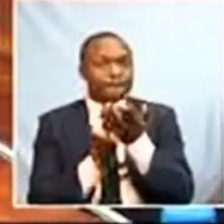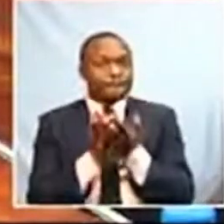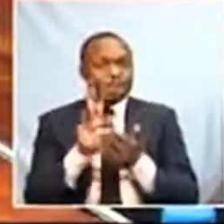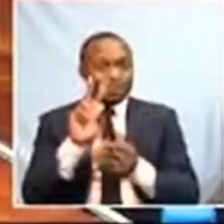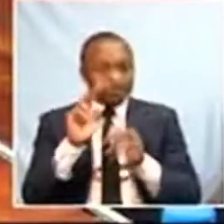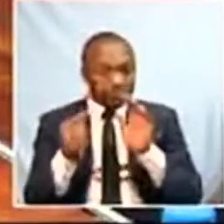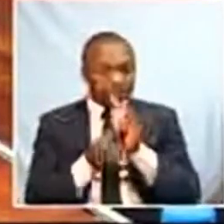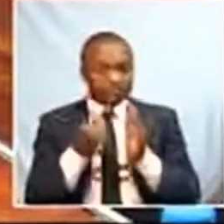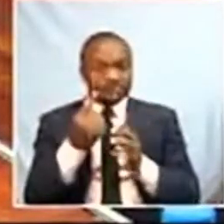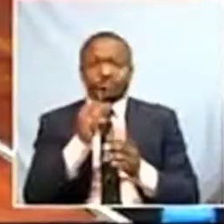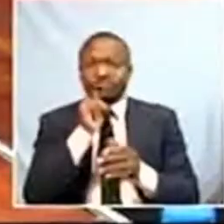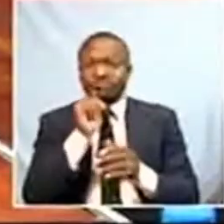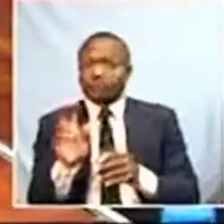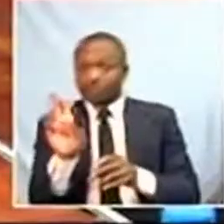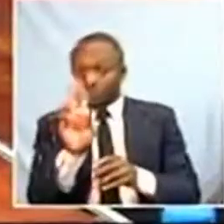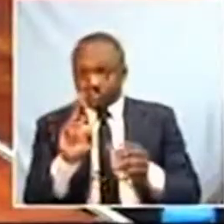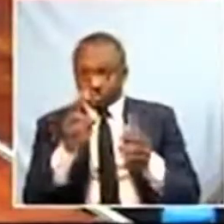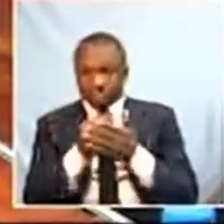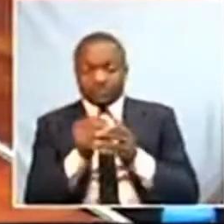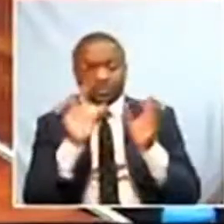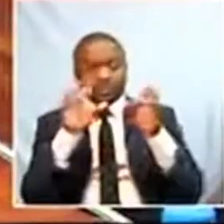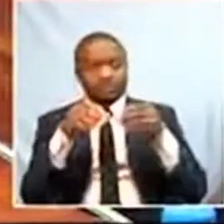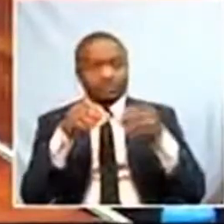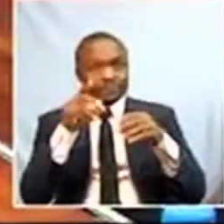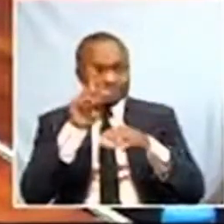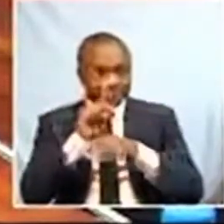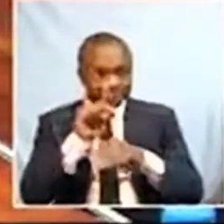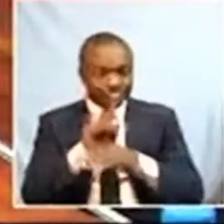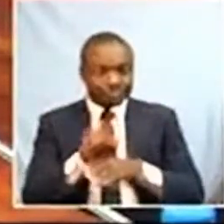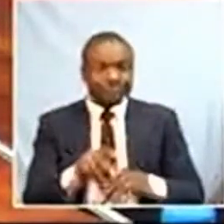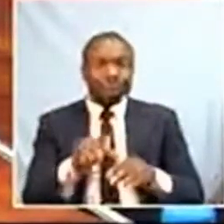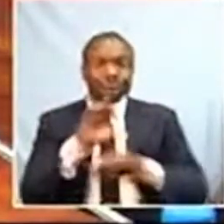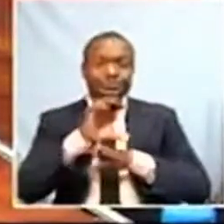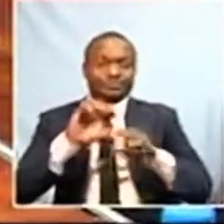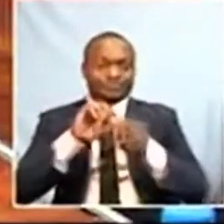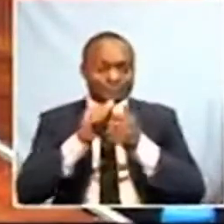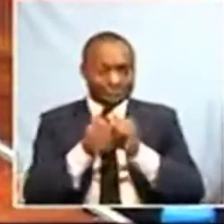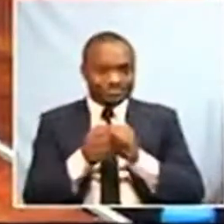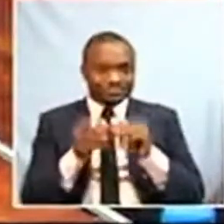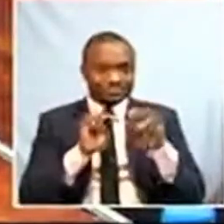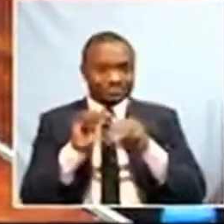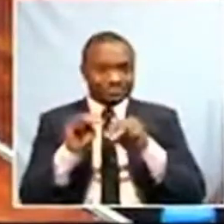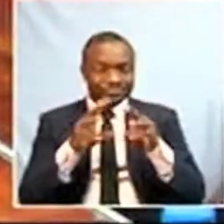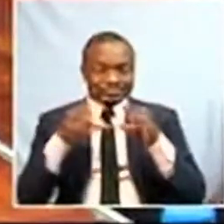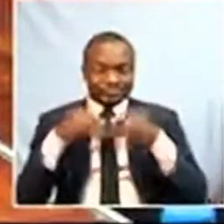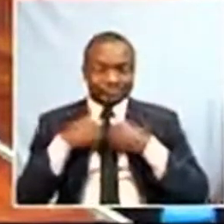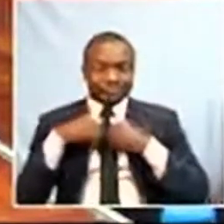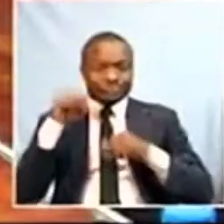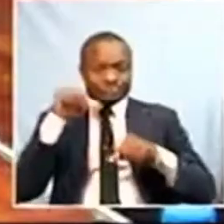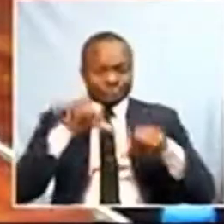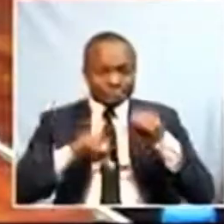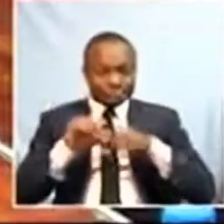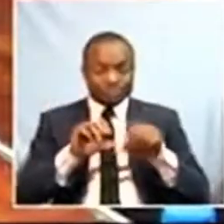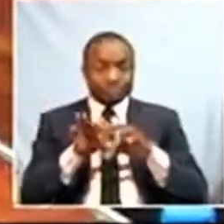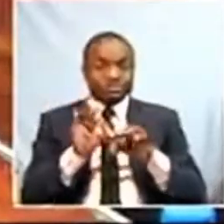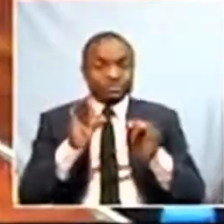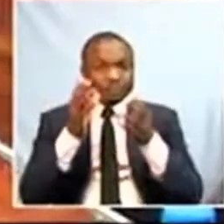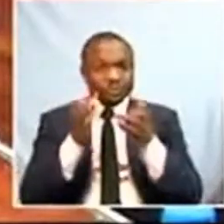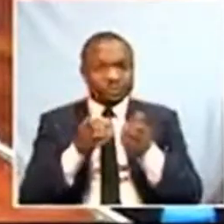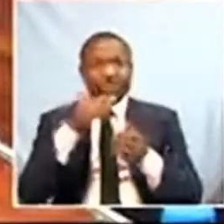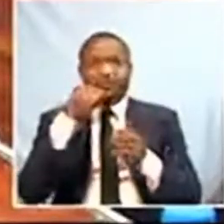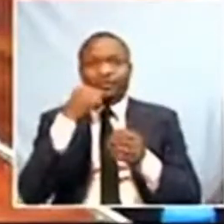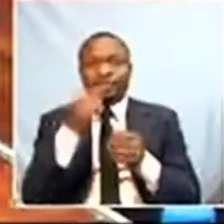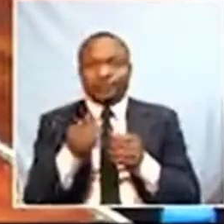2.1, Unspent Funds, Community Projects. Cause of query. Management acknowledges the auditor's findings and wishes to